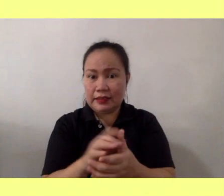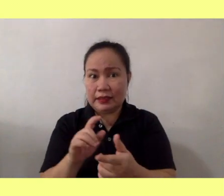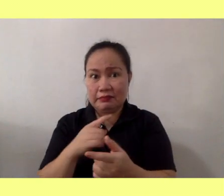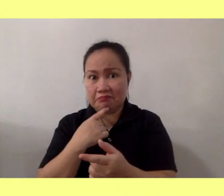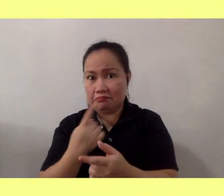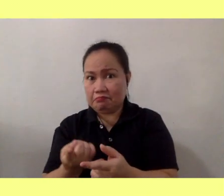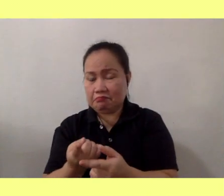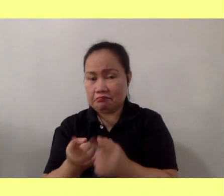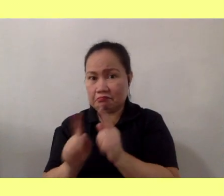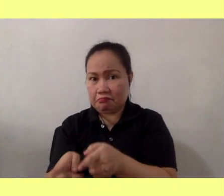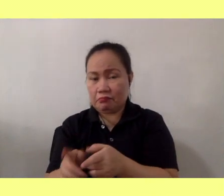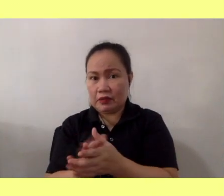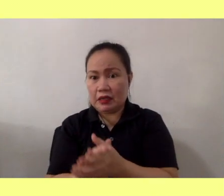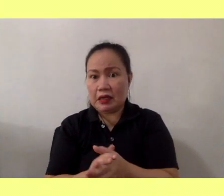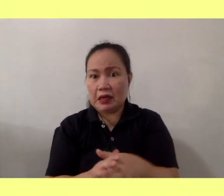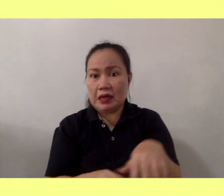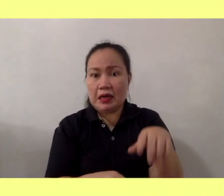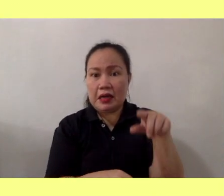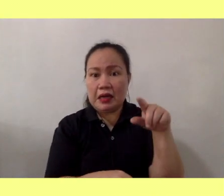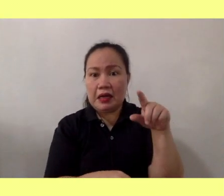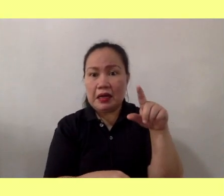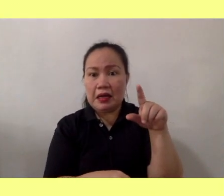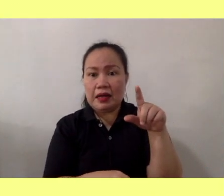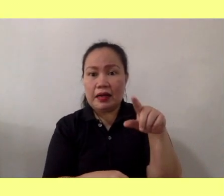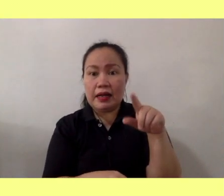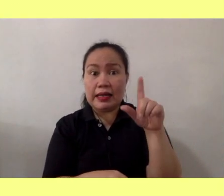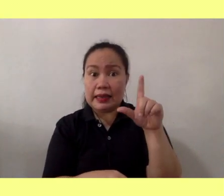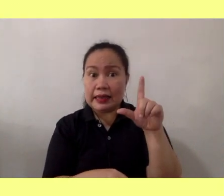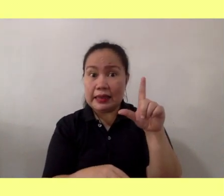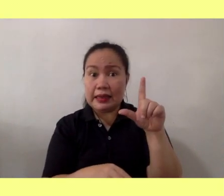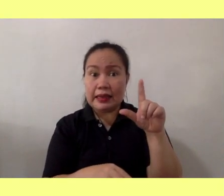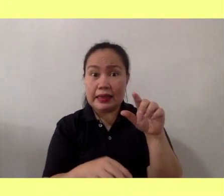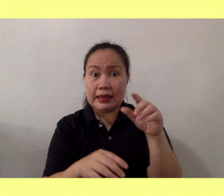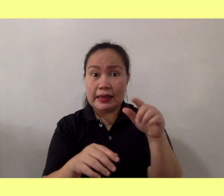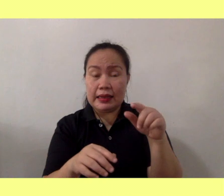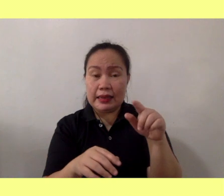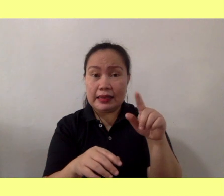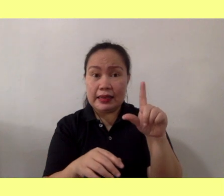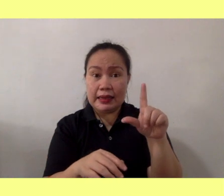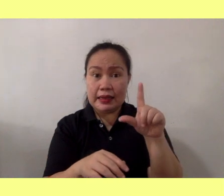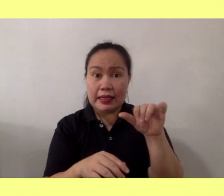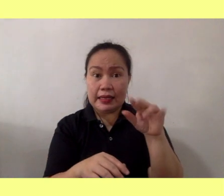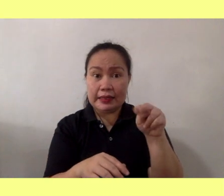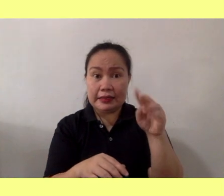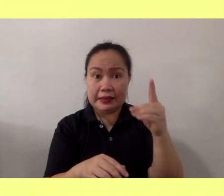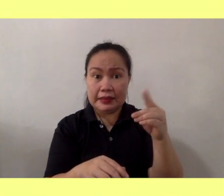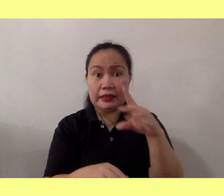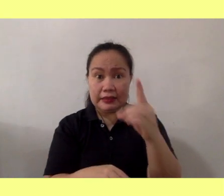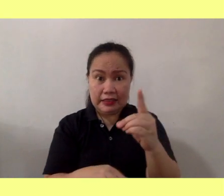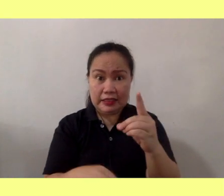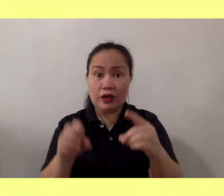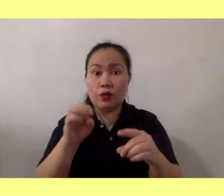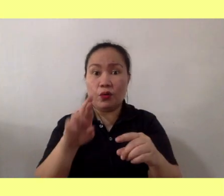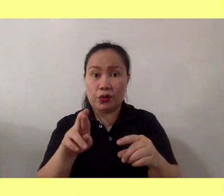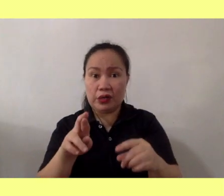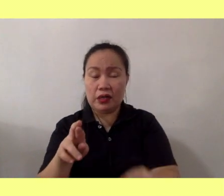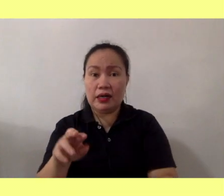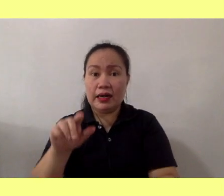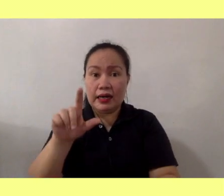then, ang sagot ni classmate ay line D. Ikaw naman, ang sagot mo, line AB. Pareho po yung tama. Unless nagbigay